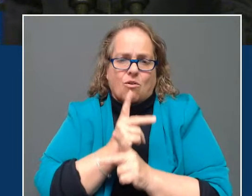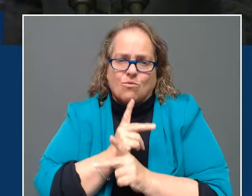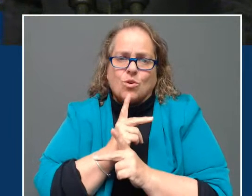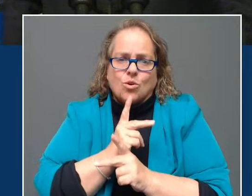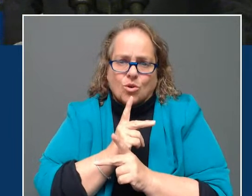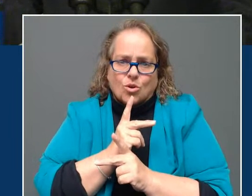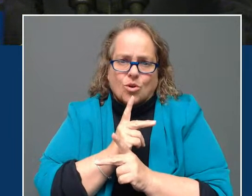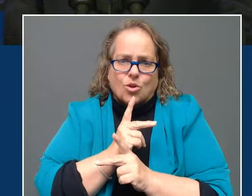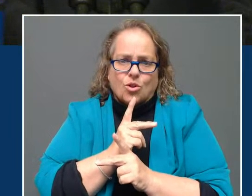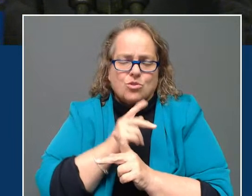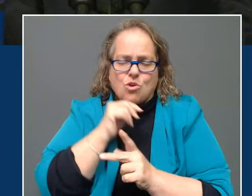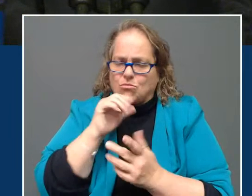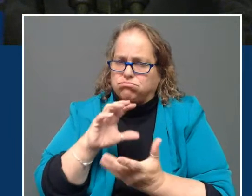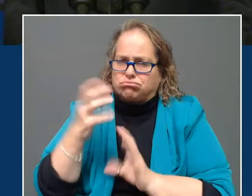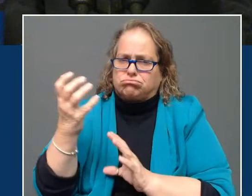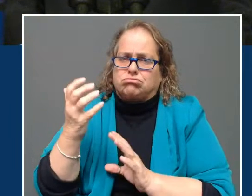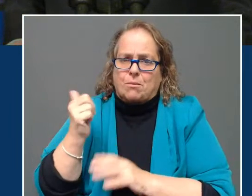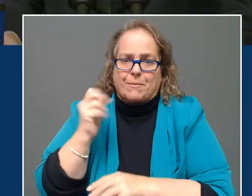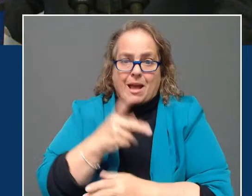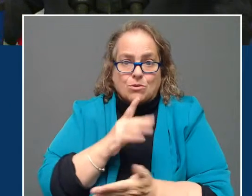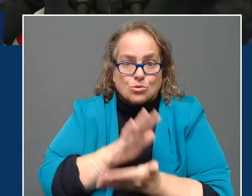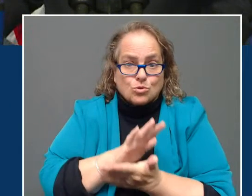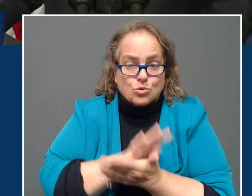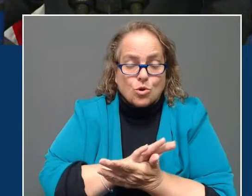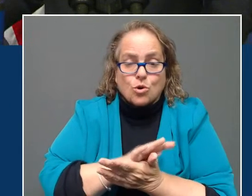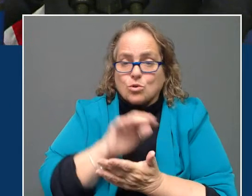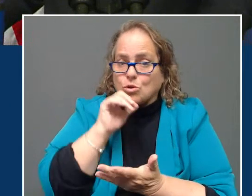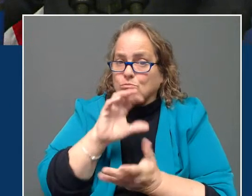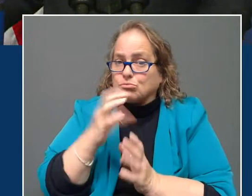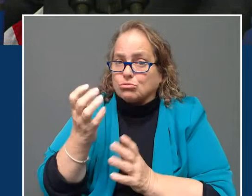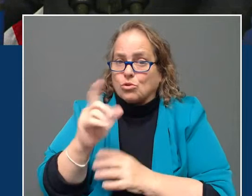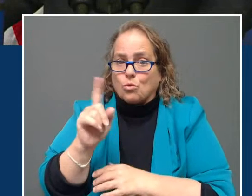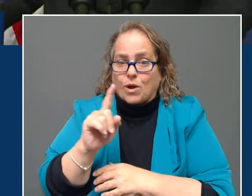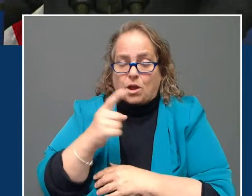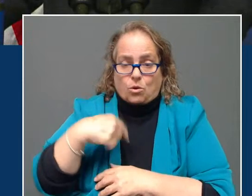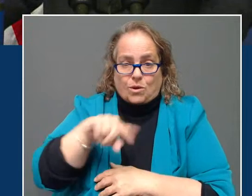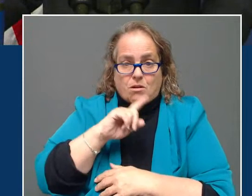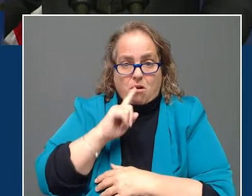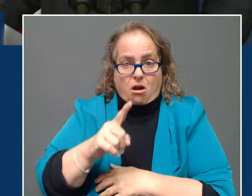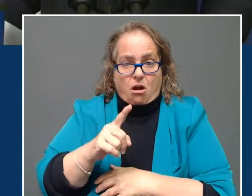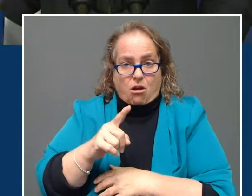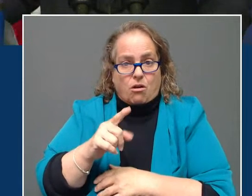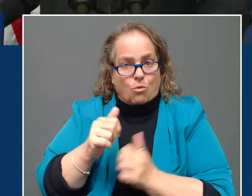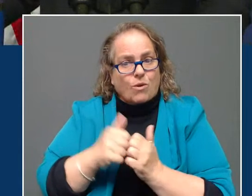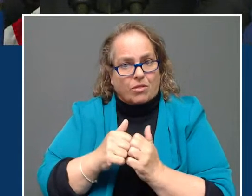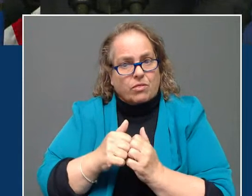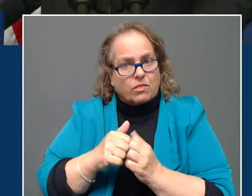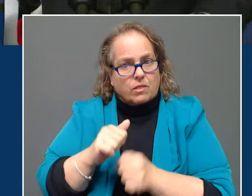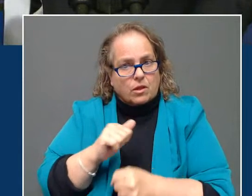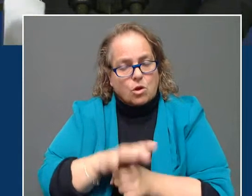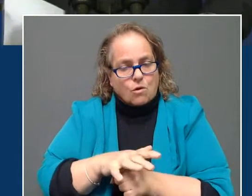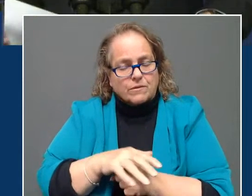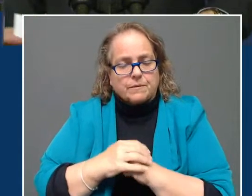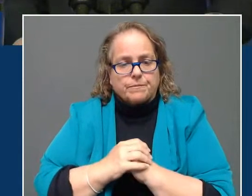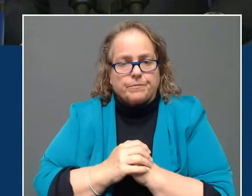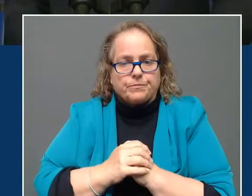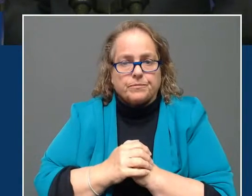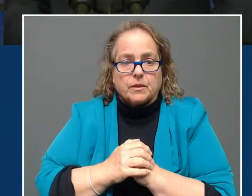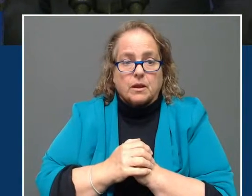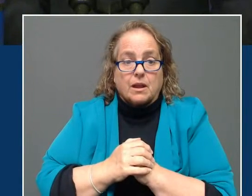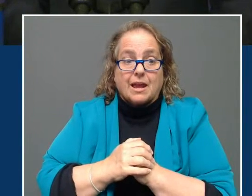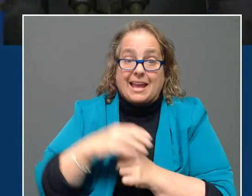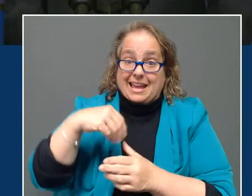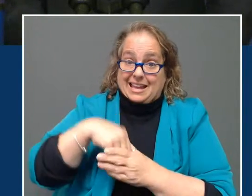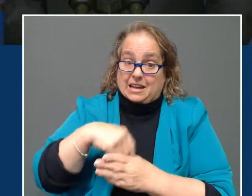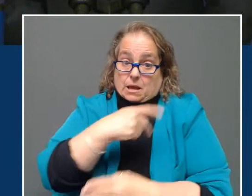to school. Let's not mess up where we are in COVID. So please be careful. Other positive signs, the inpatient census,